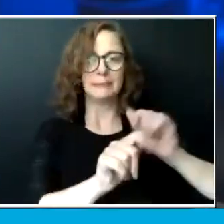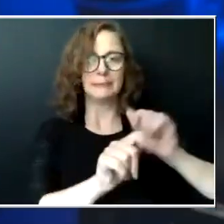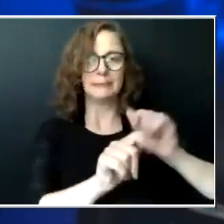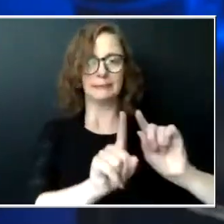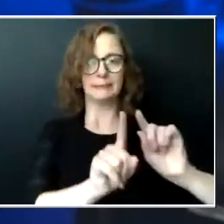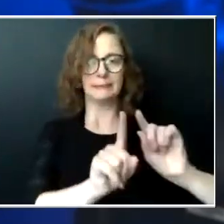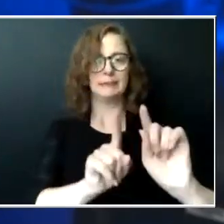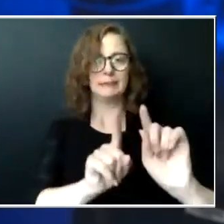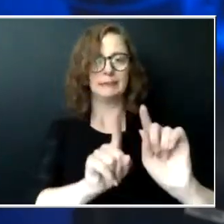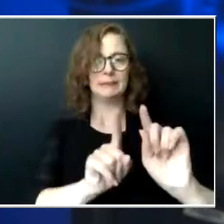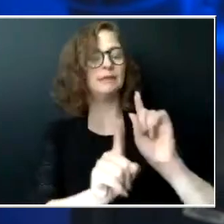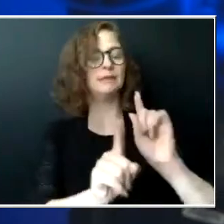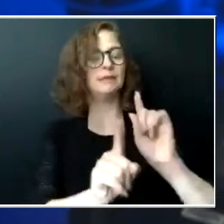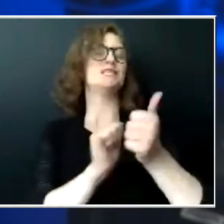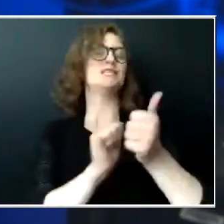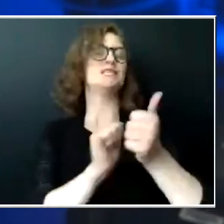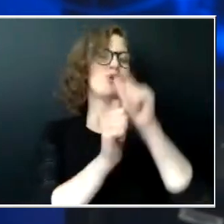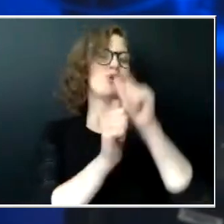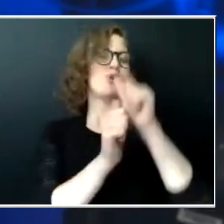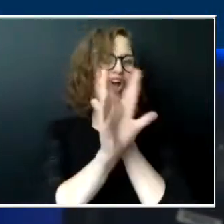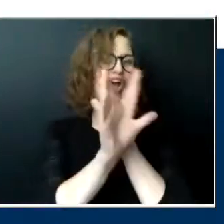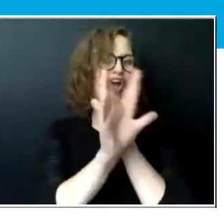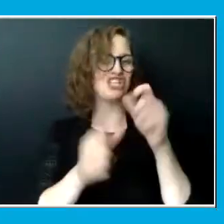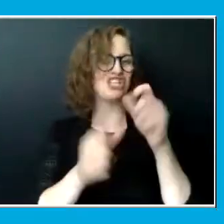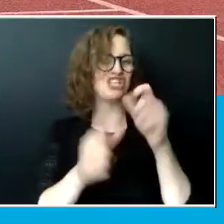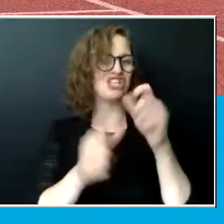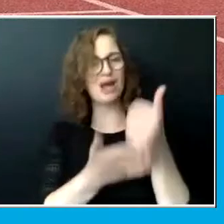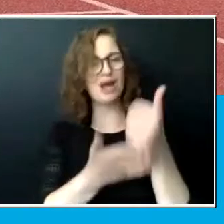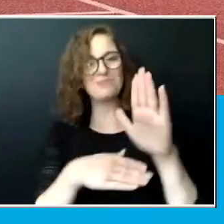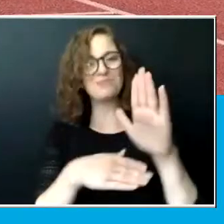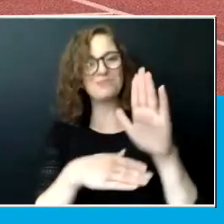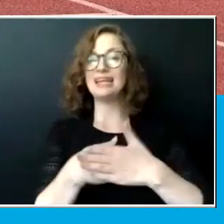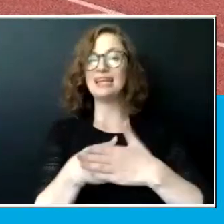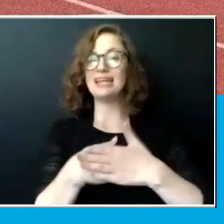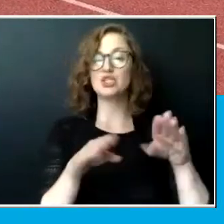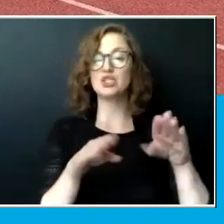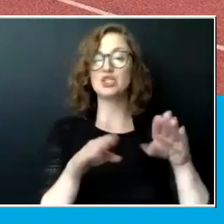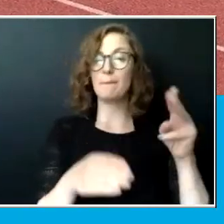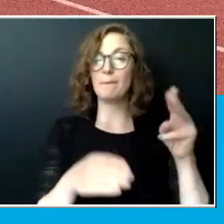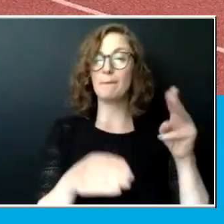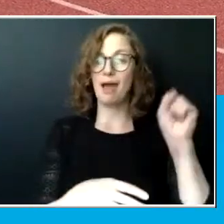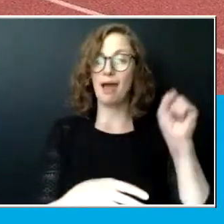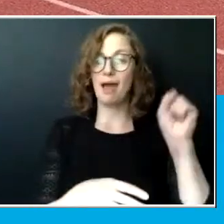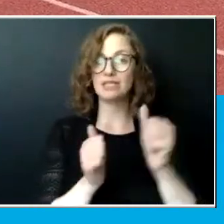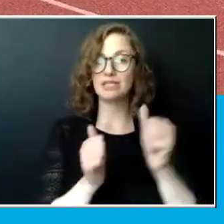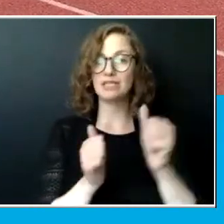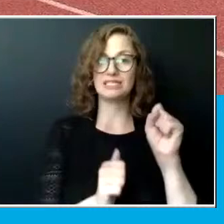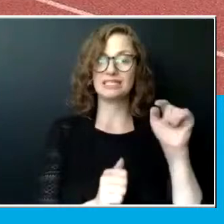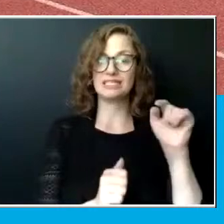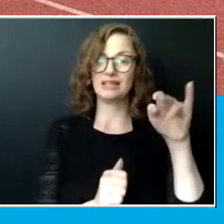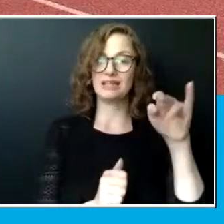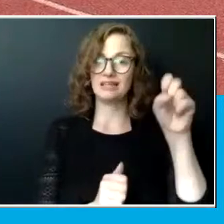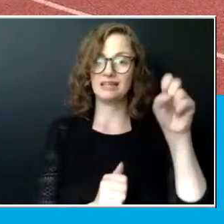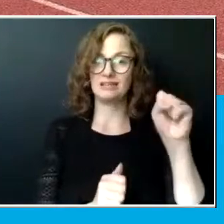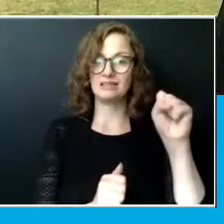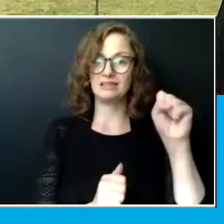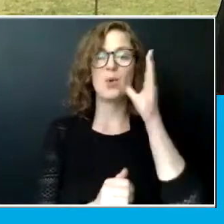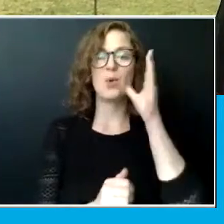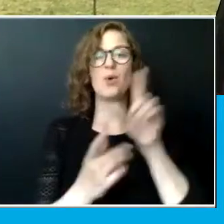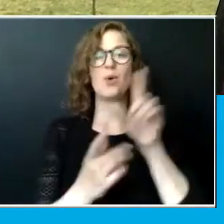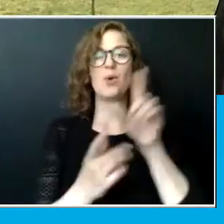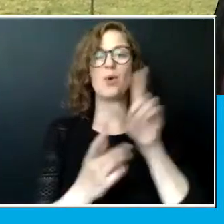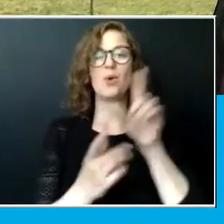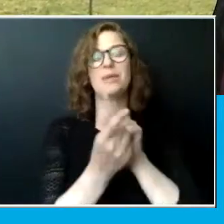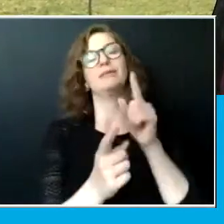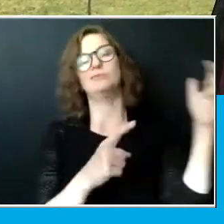I'm Jessica Lovell on the next Open Mics with Dr. Stites. We meet a champion sprinter who knew the importance of therapy and